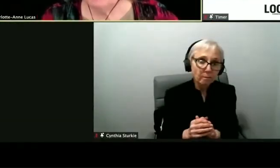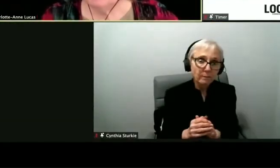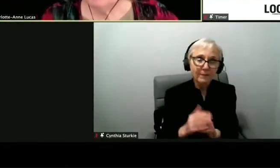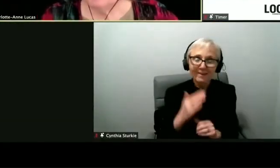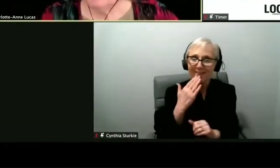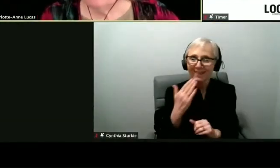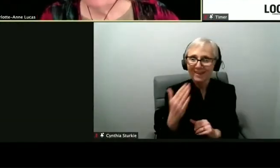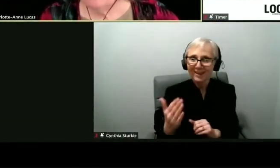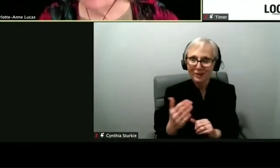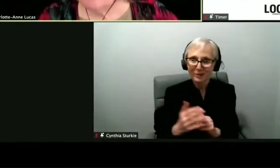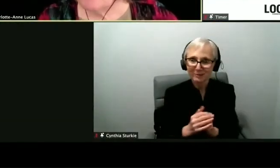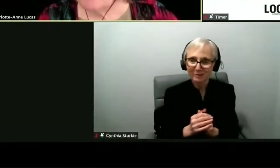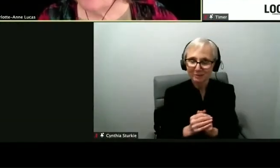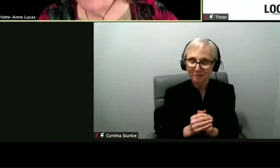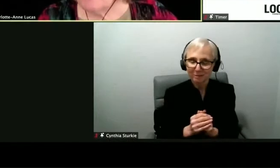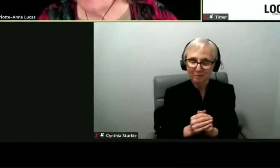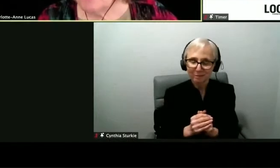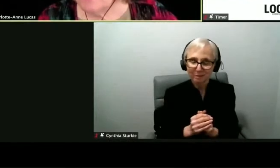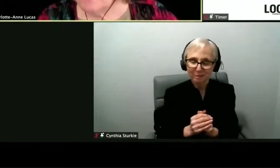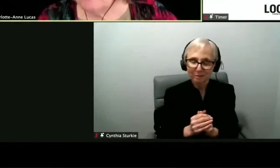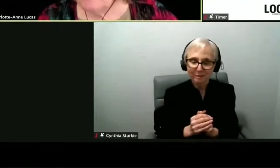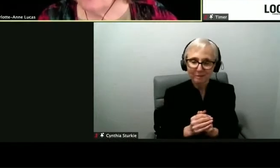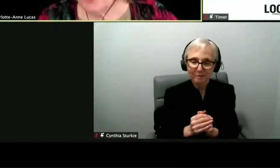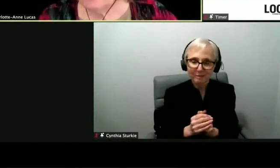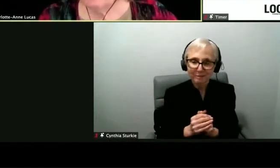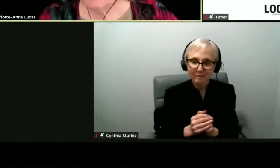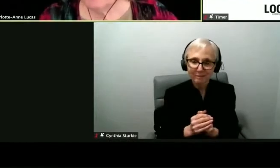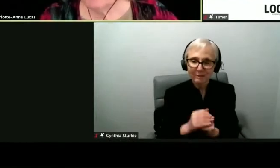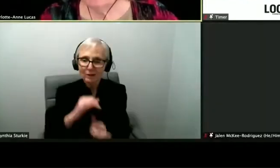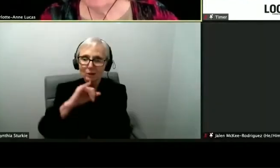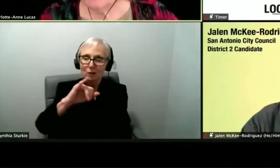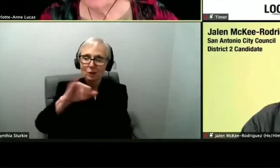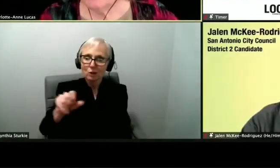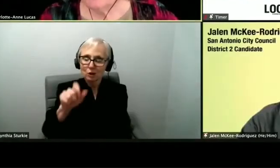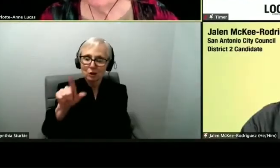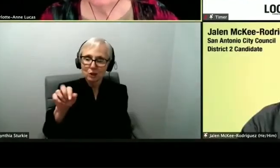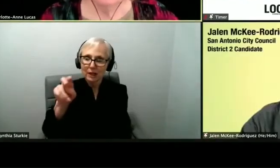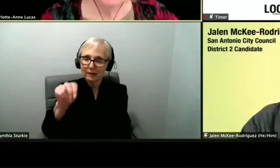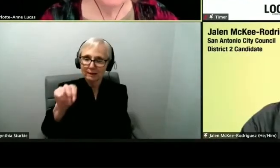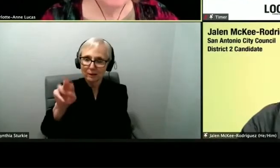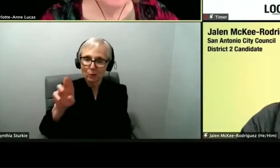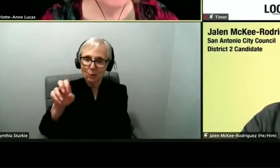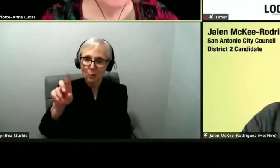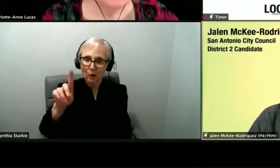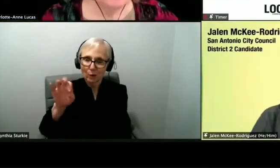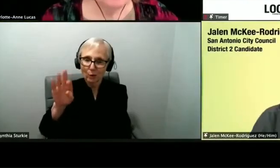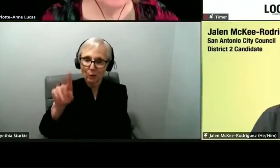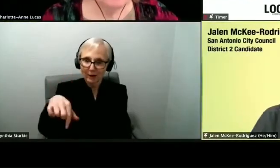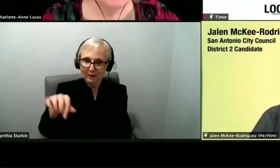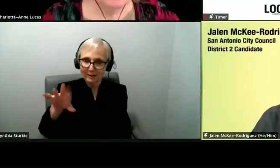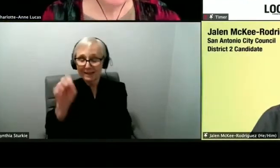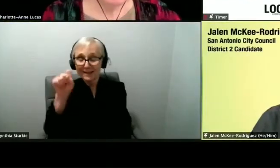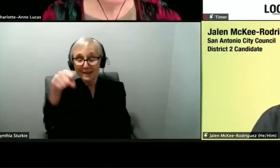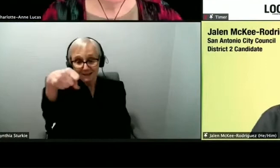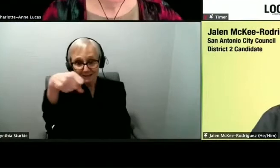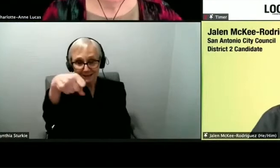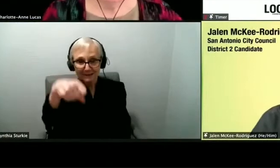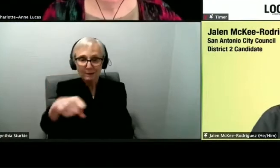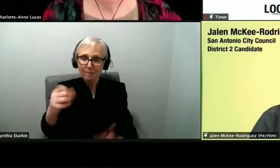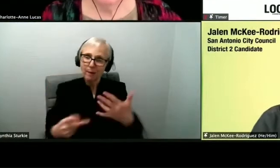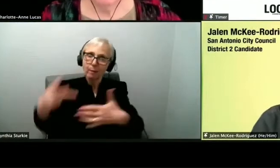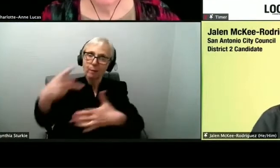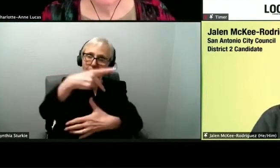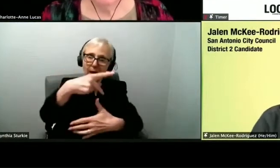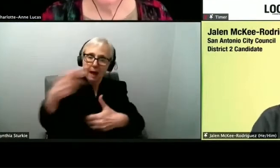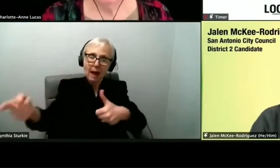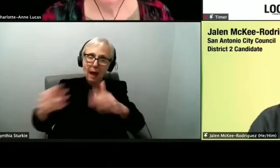Thank you. The next person on this question is Jalen McKee-Rodriquez. Yes, so my priority will be housing